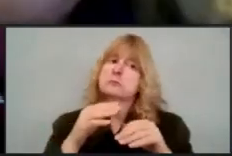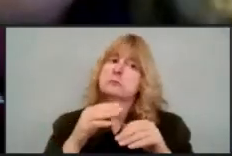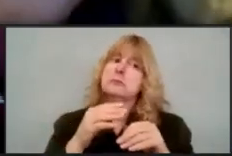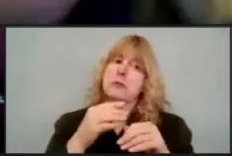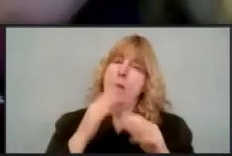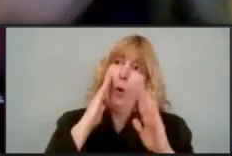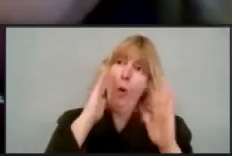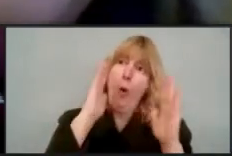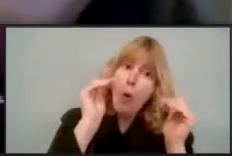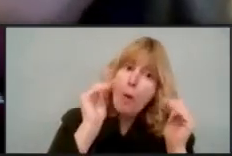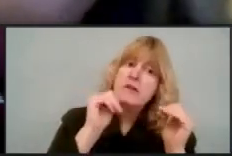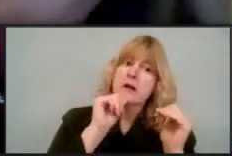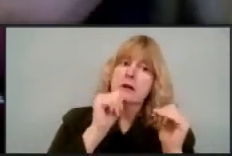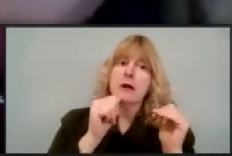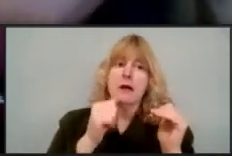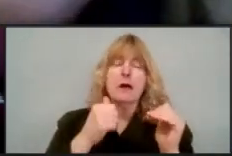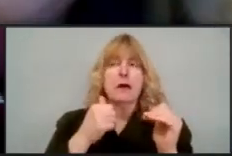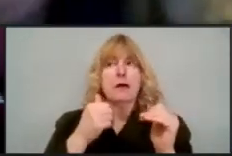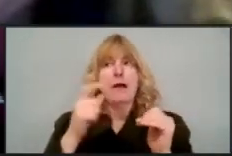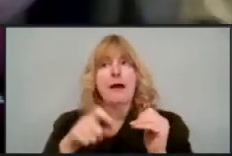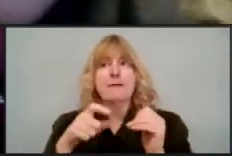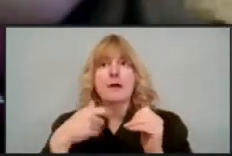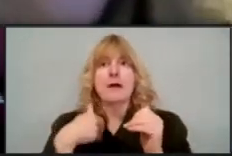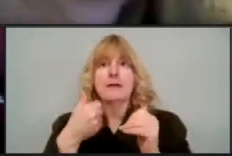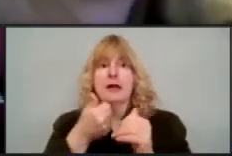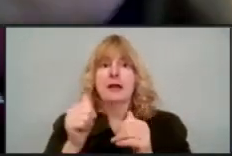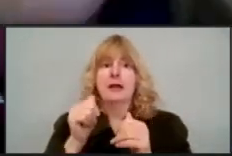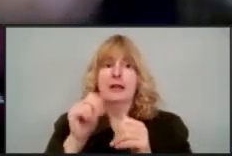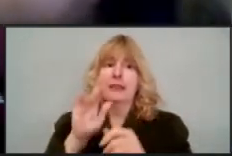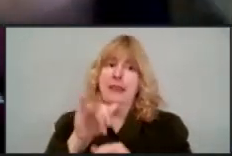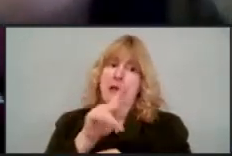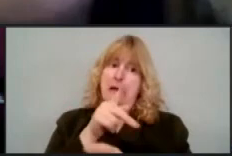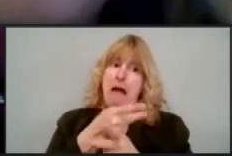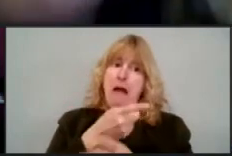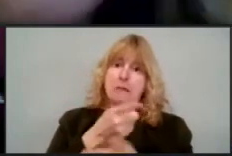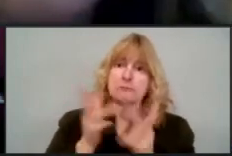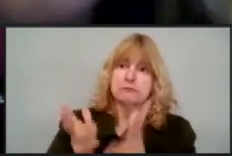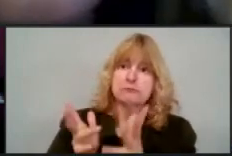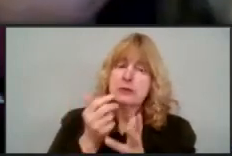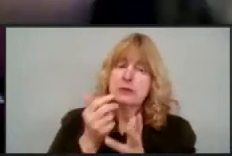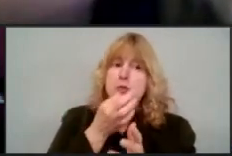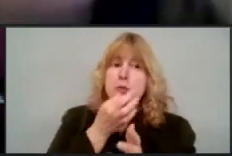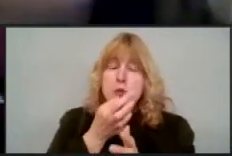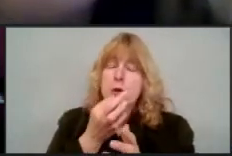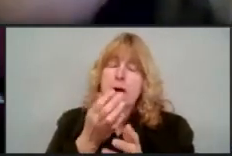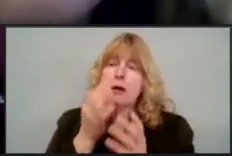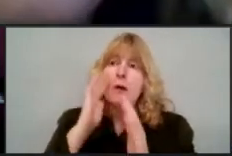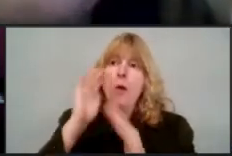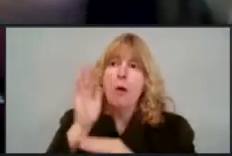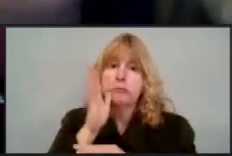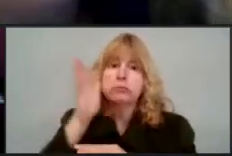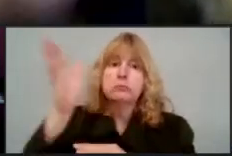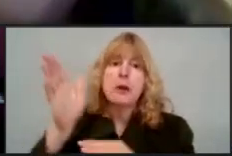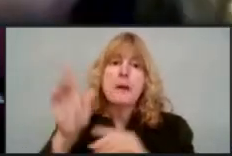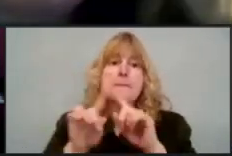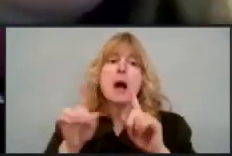I won't have to have any conversation like that anytime soon. But it just really struck me as really helpful of